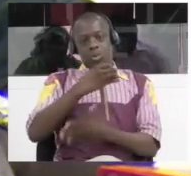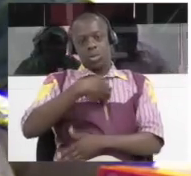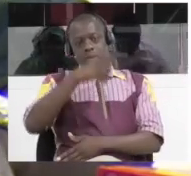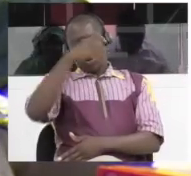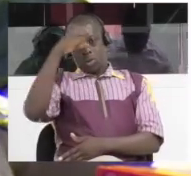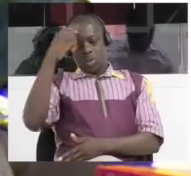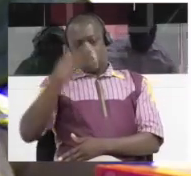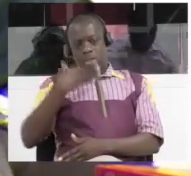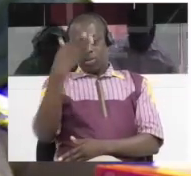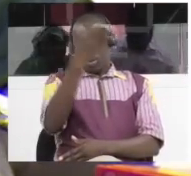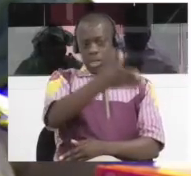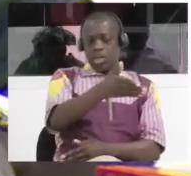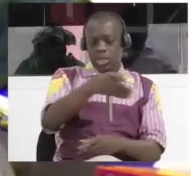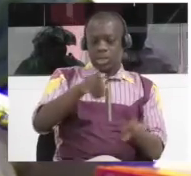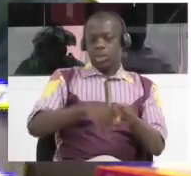soldiers then also